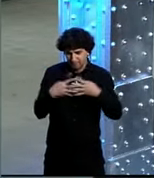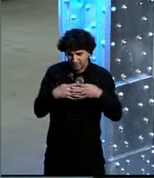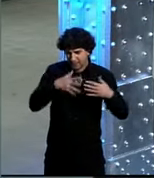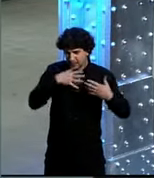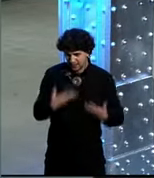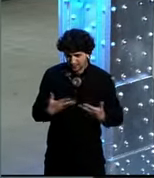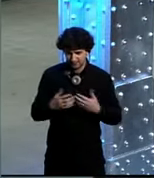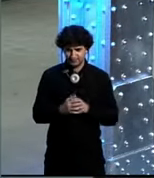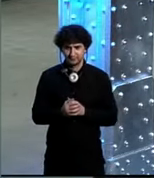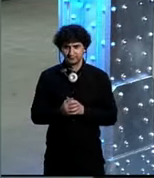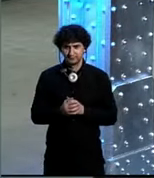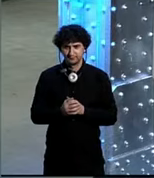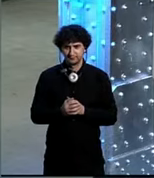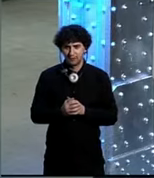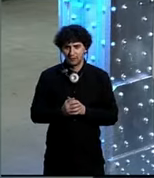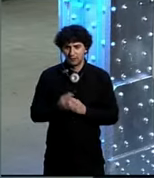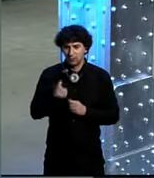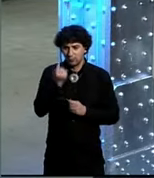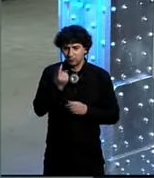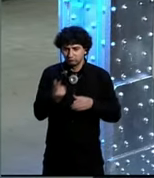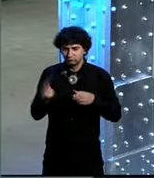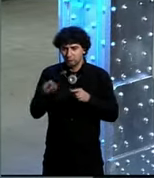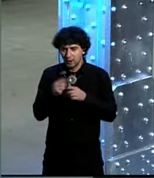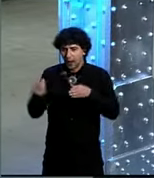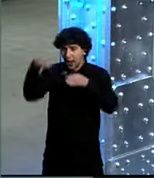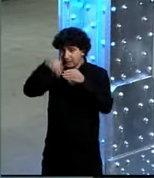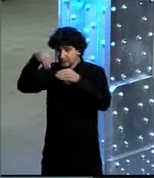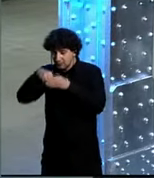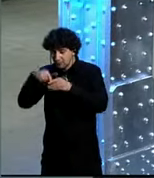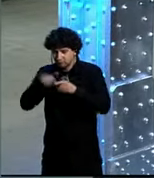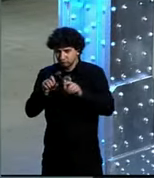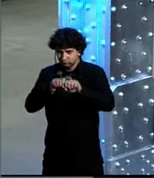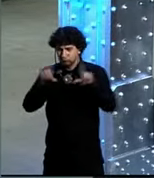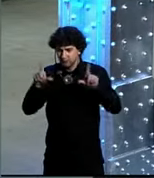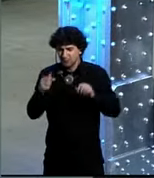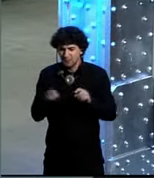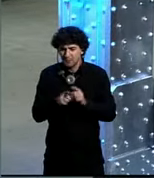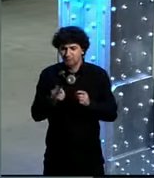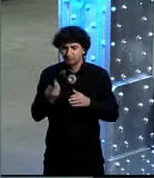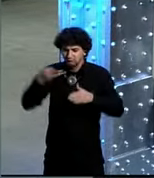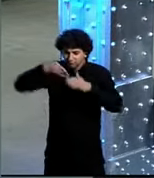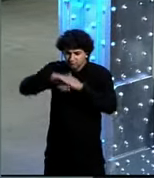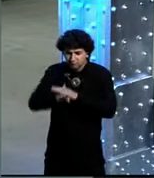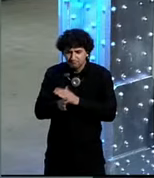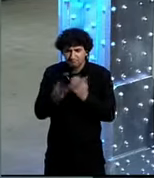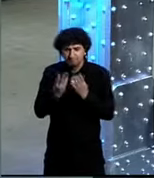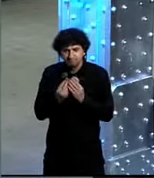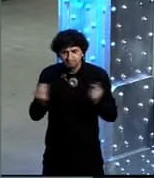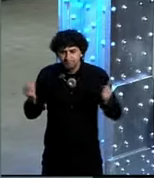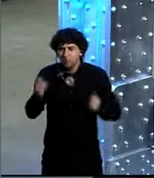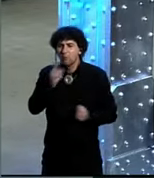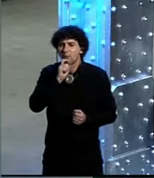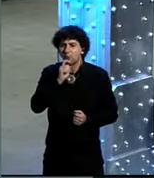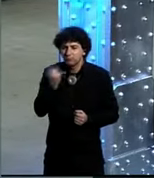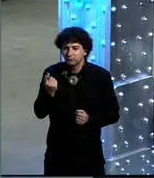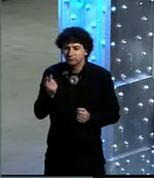website. Instead, how do sentiments spread? These soft values. How engaged are the viewers of our content? How lively